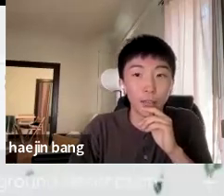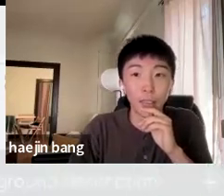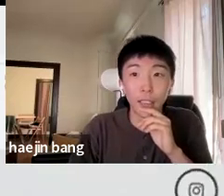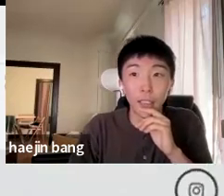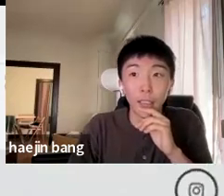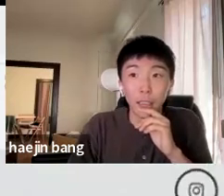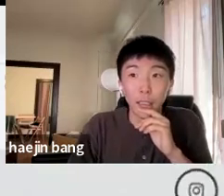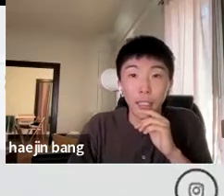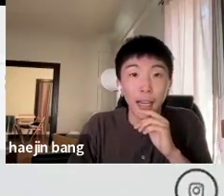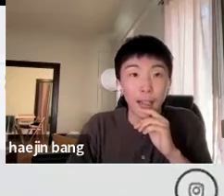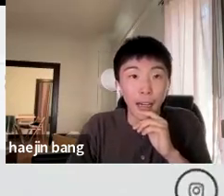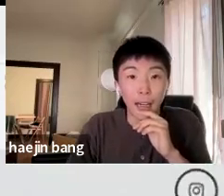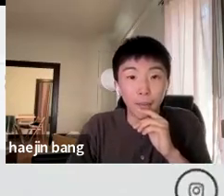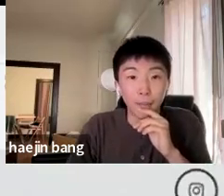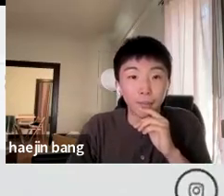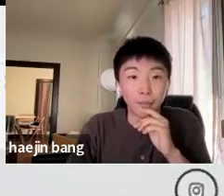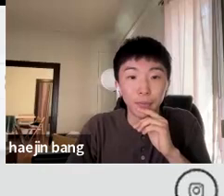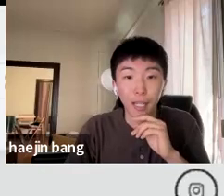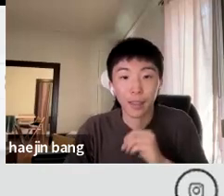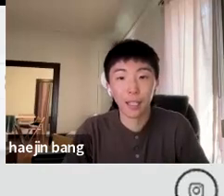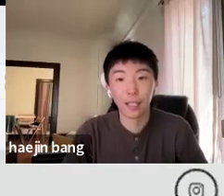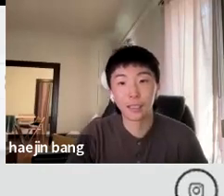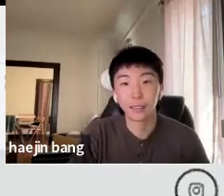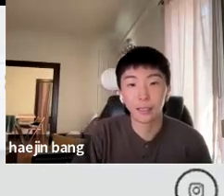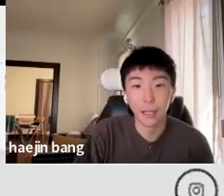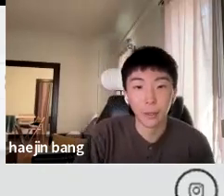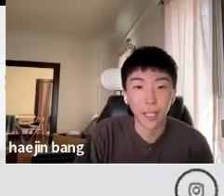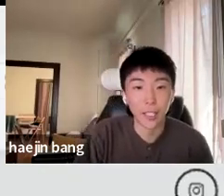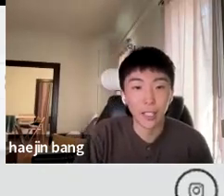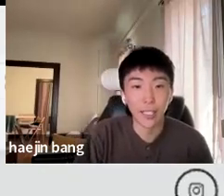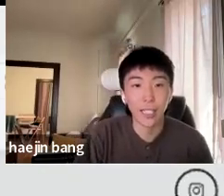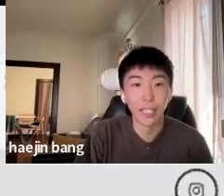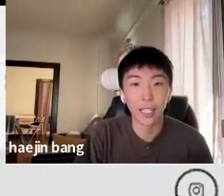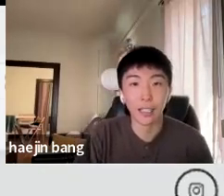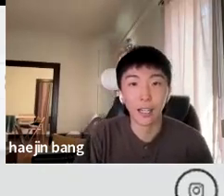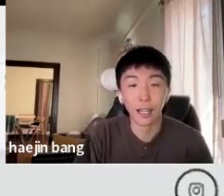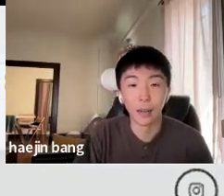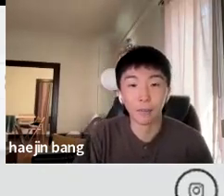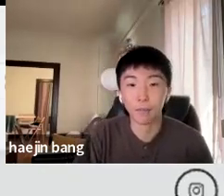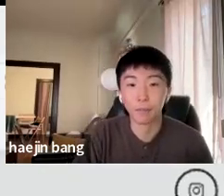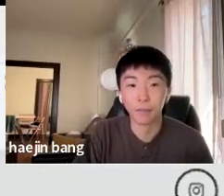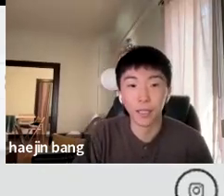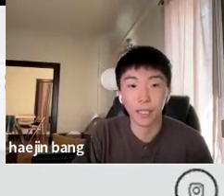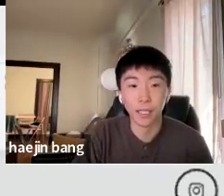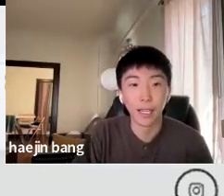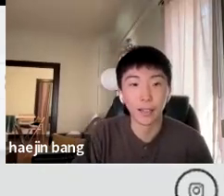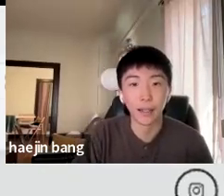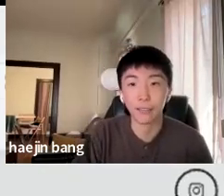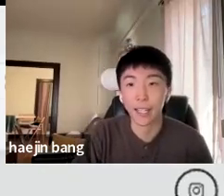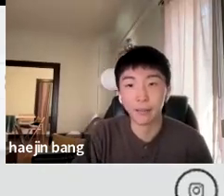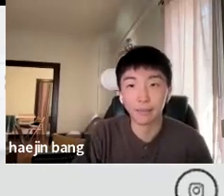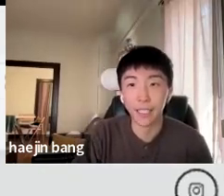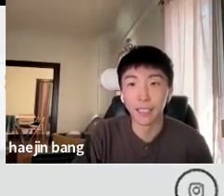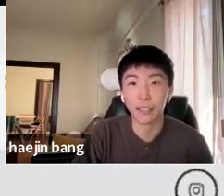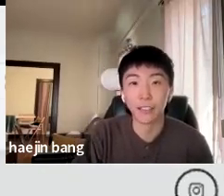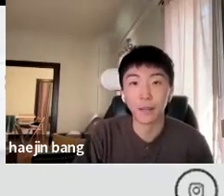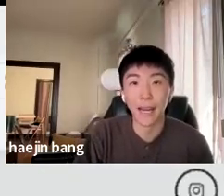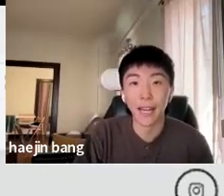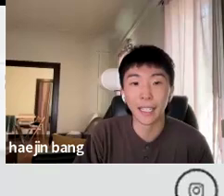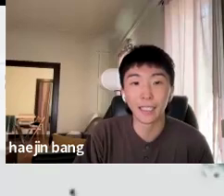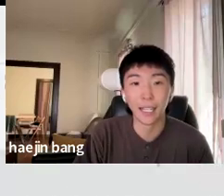Samcheok. Yeah, I think I'm going to end it here. As I said, I invite